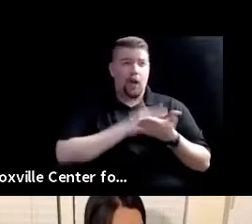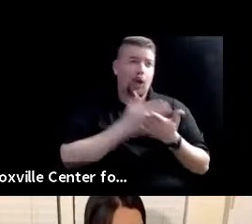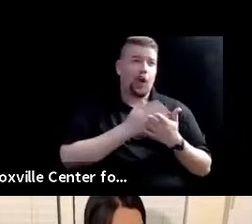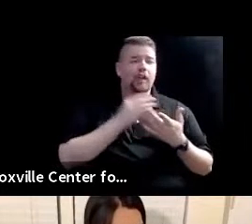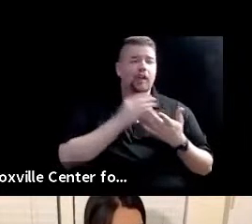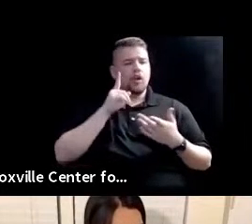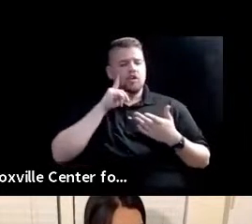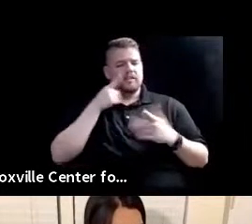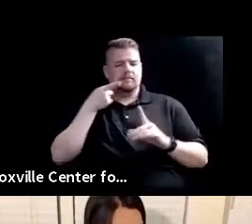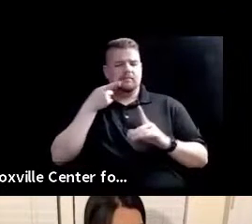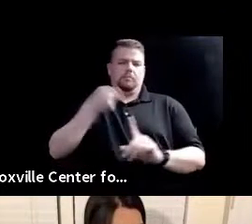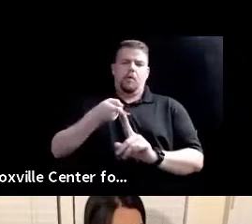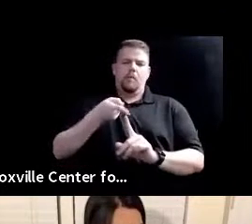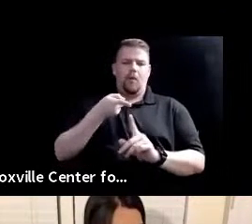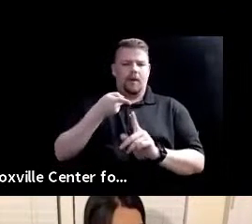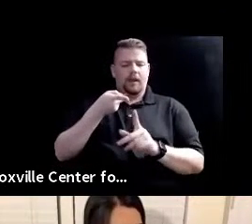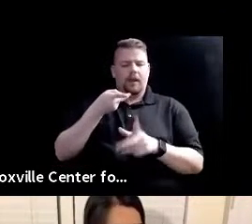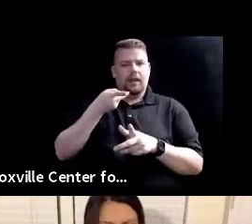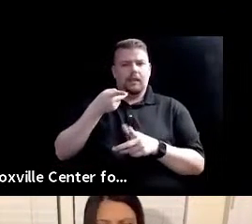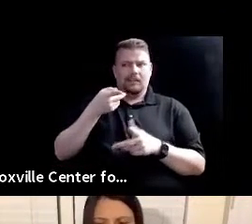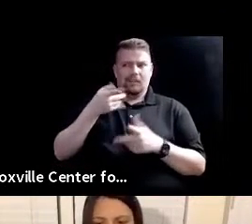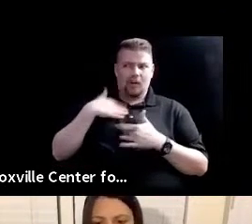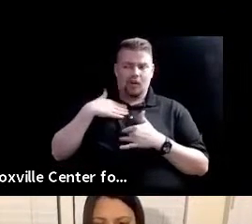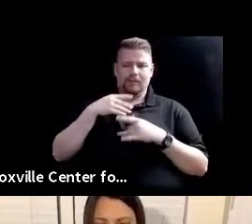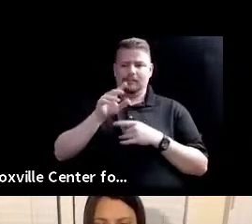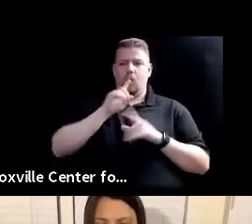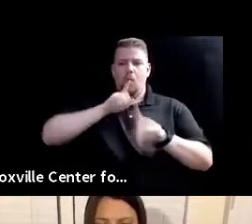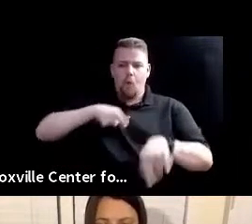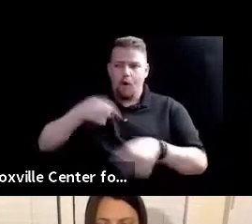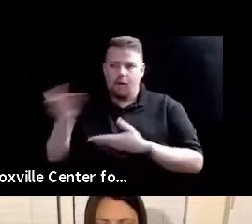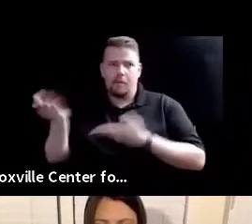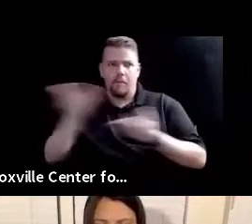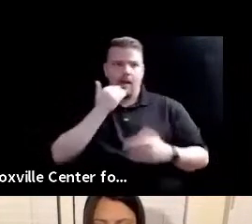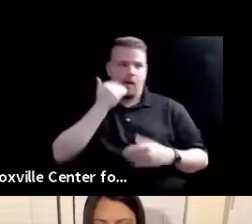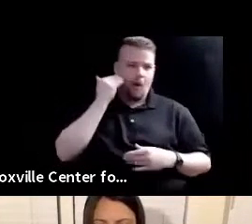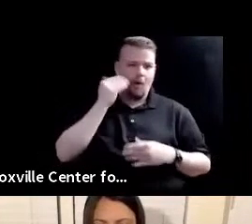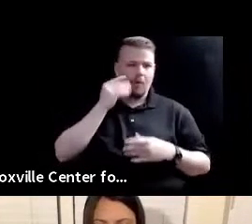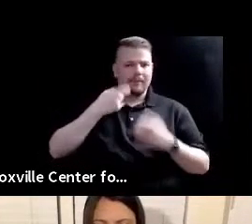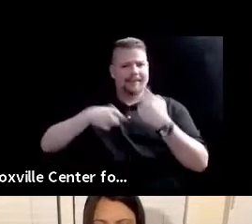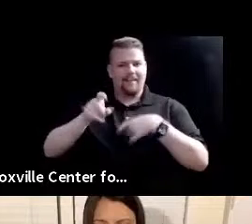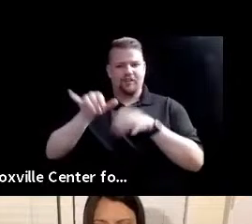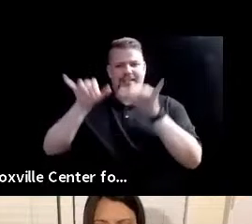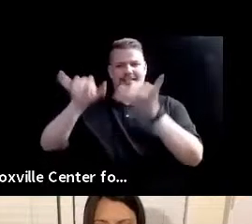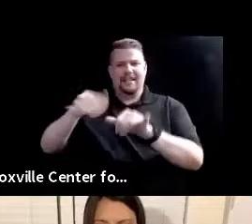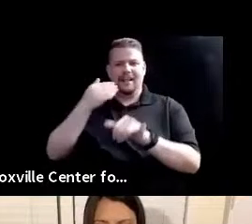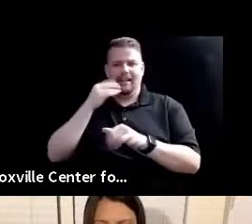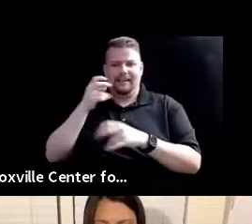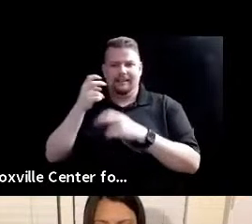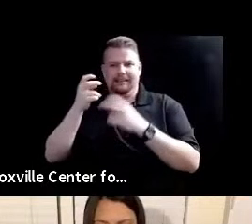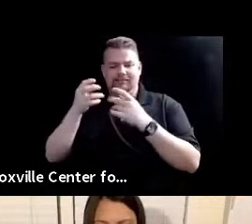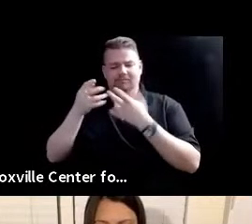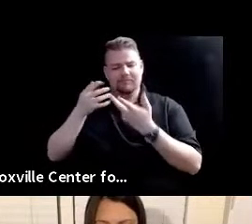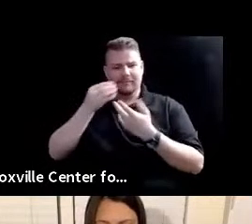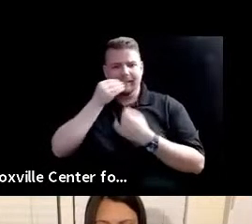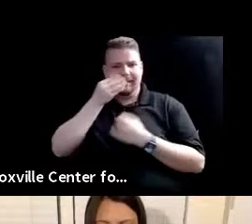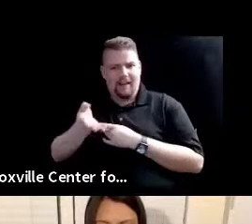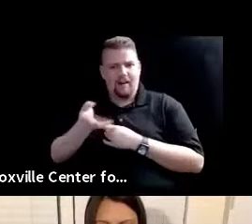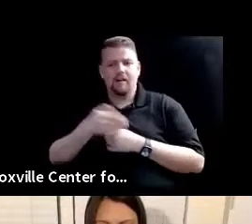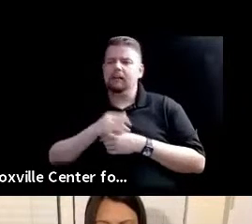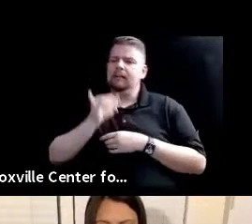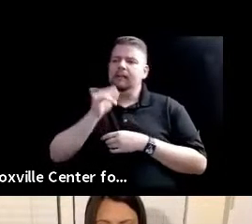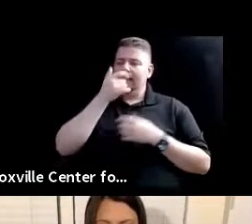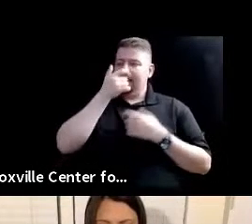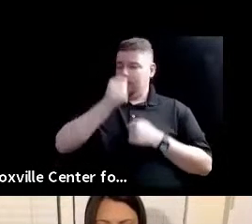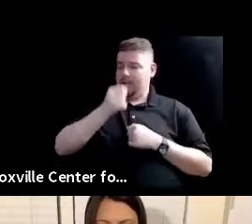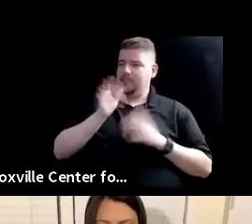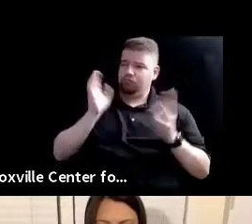a point to do that. Is there any way we can promote that more than we have? Sure. It's interesting. I have been conversing